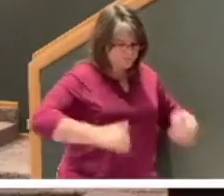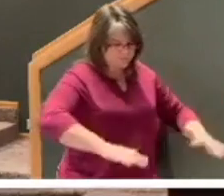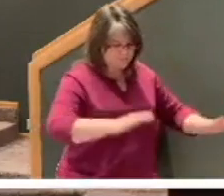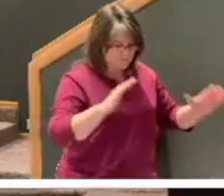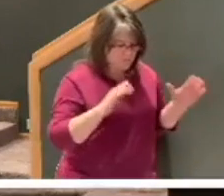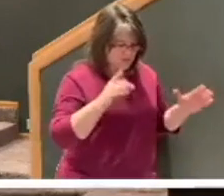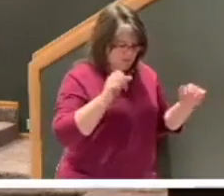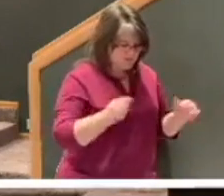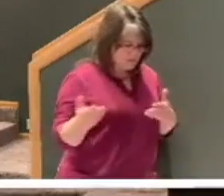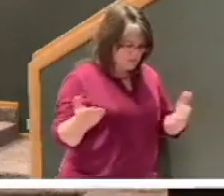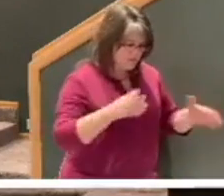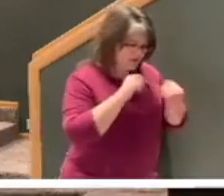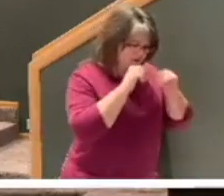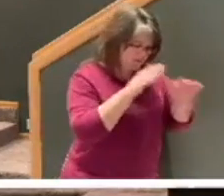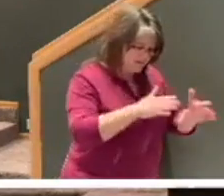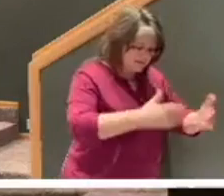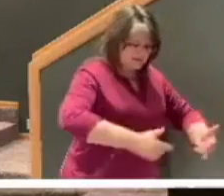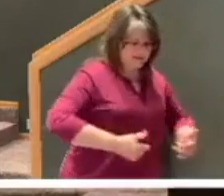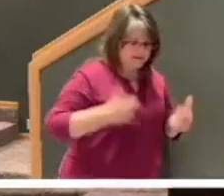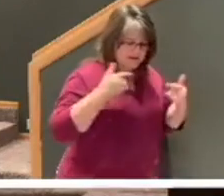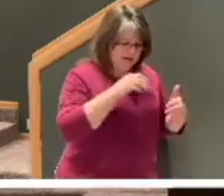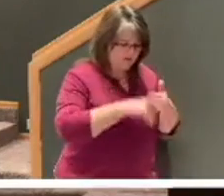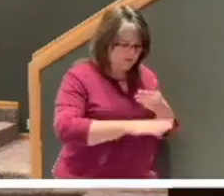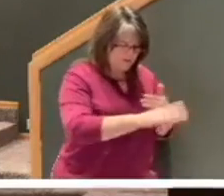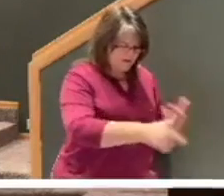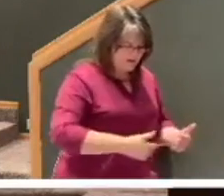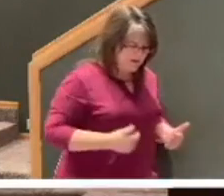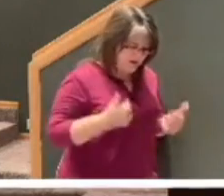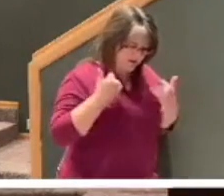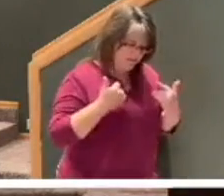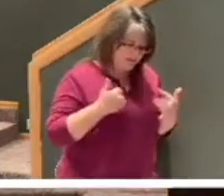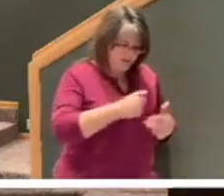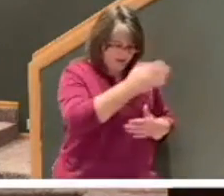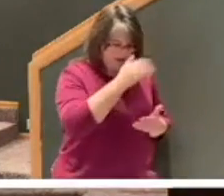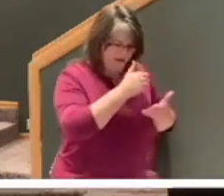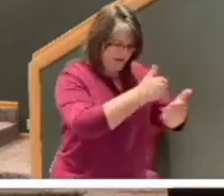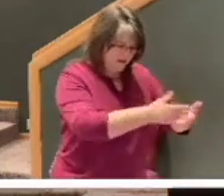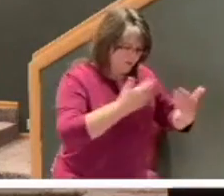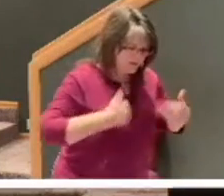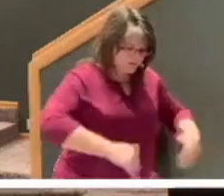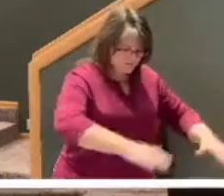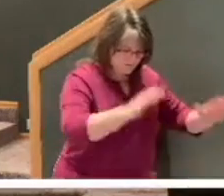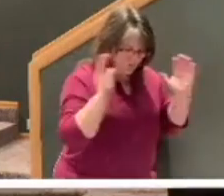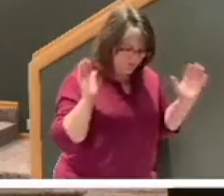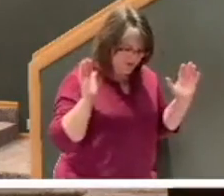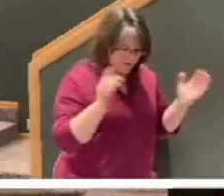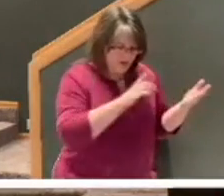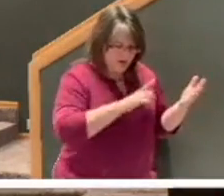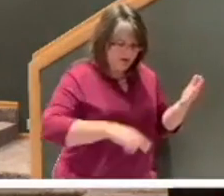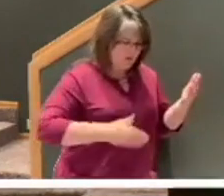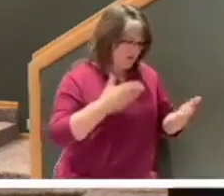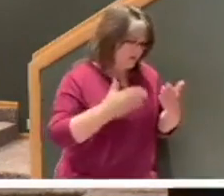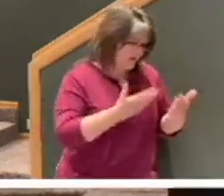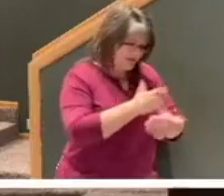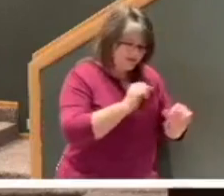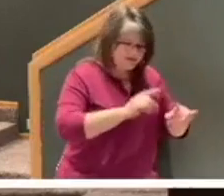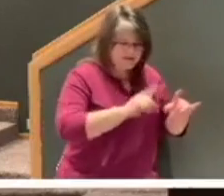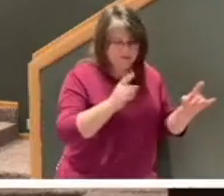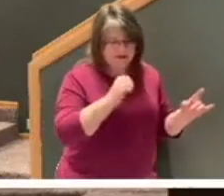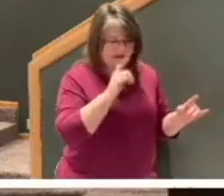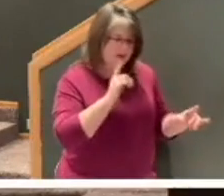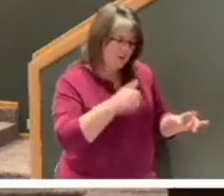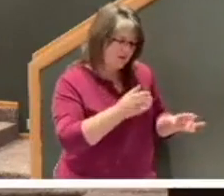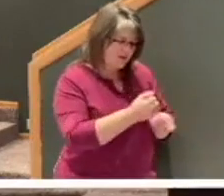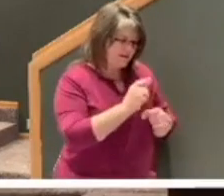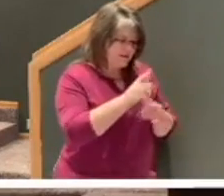that you can bring blessing and life into their life. God, help them to surrender. Lord, maybe they're saved, but they haven't really